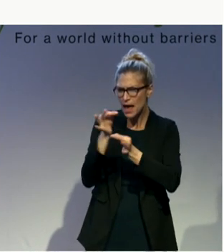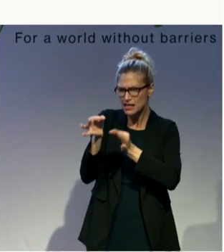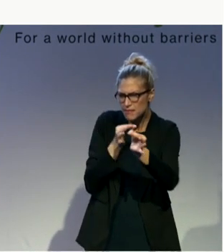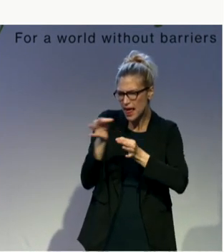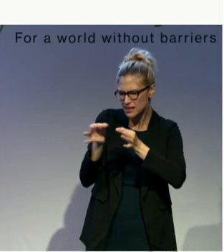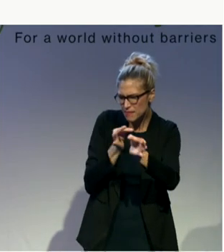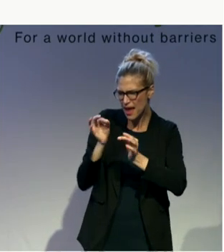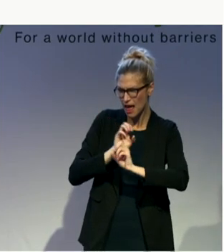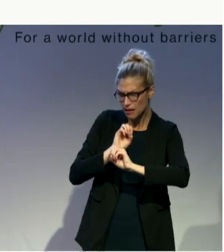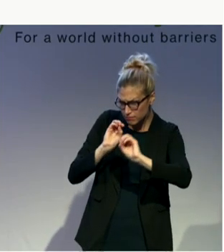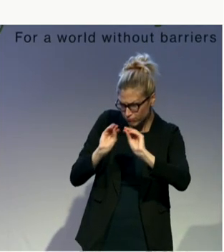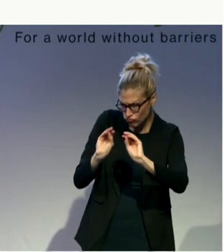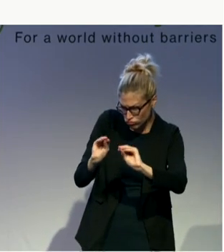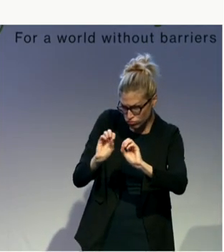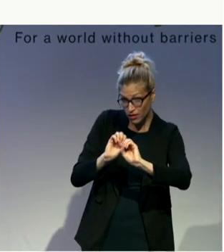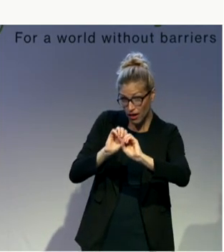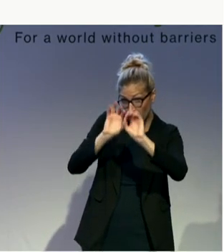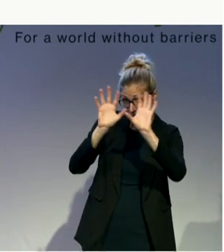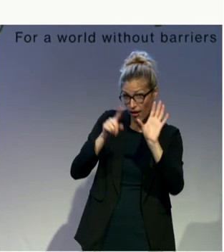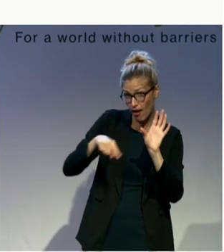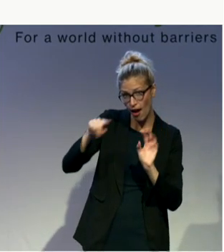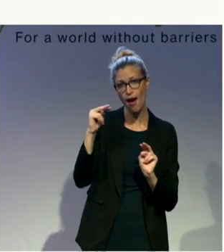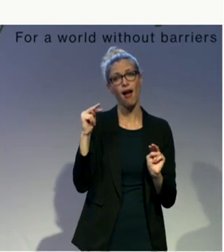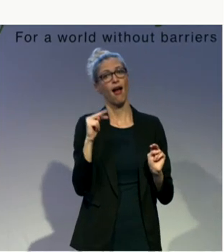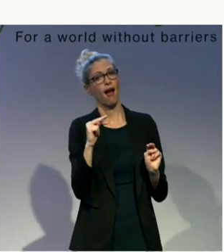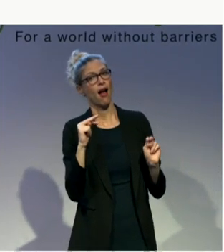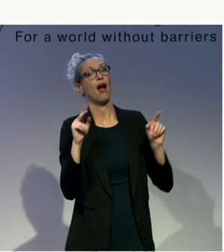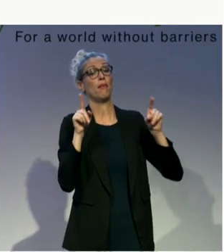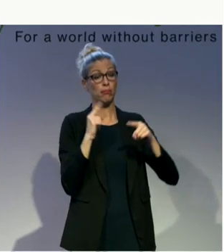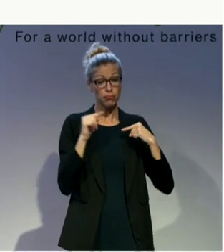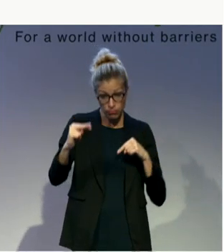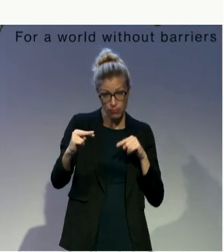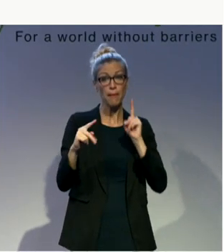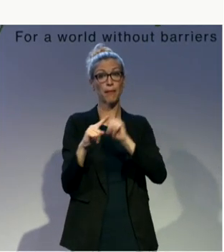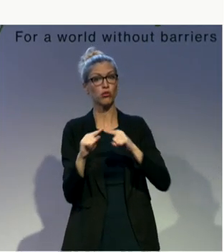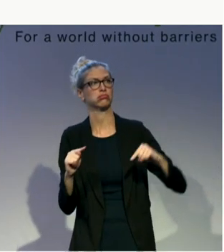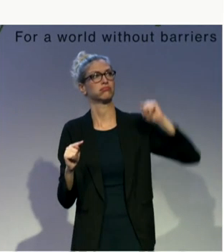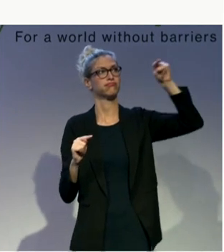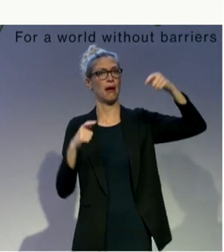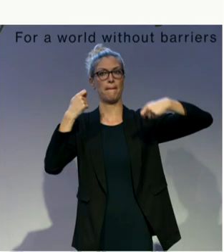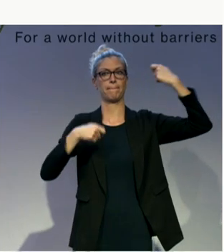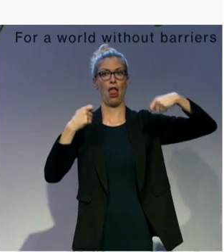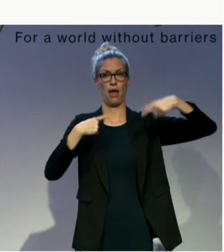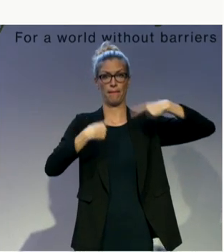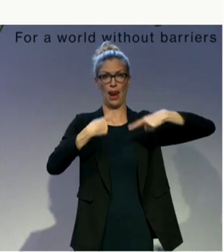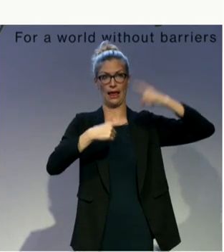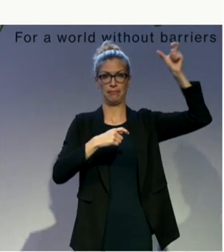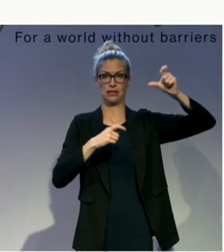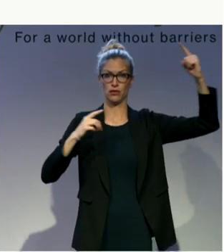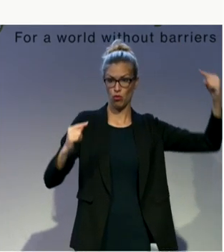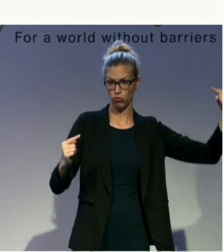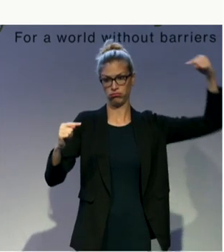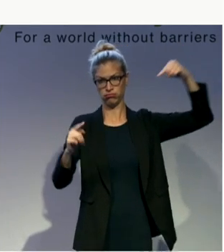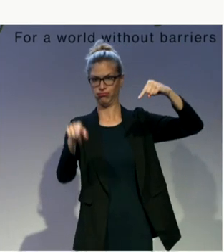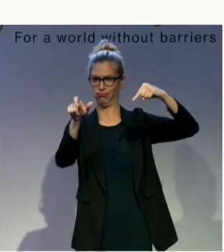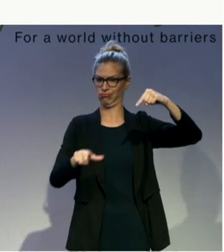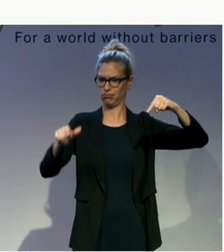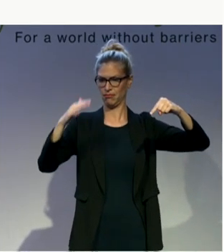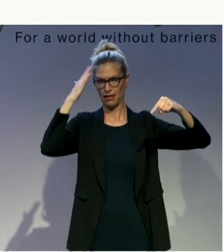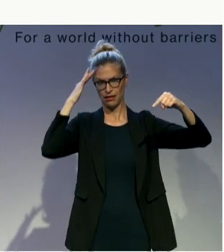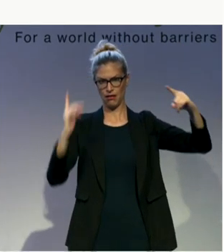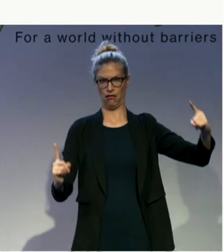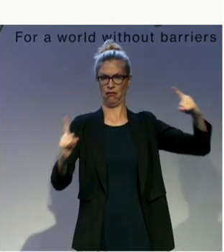by direct contact with politicians. And I put here this wow thingy, saying that some of the politicians were really impressed